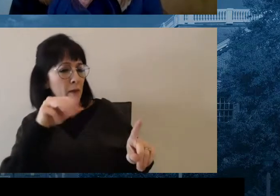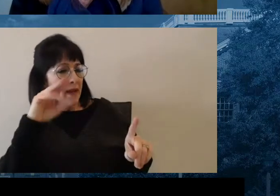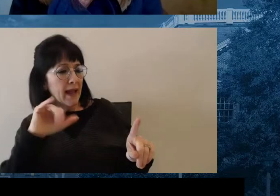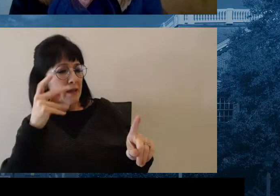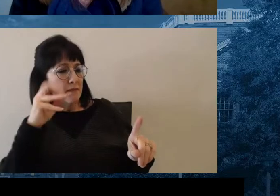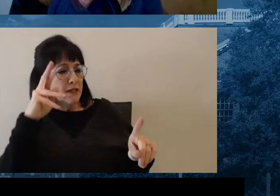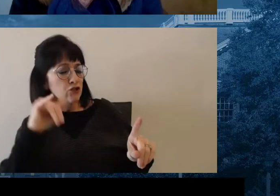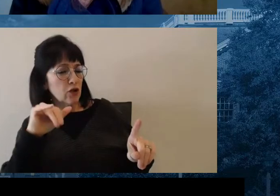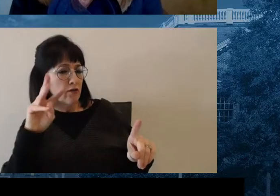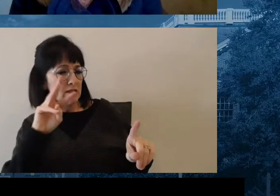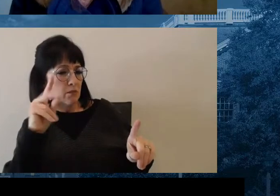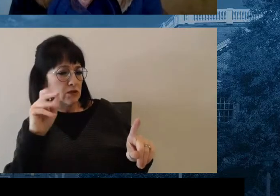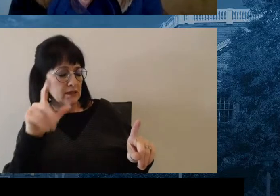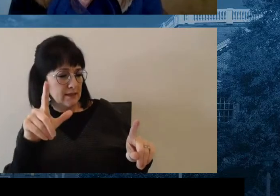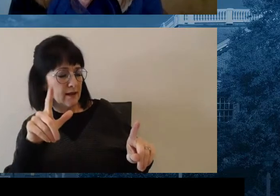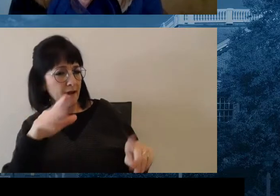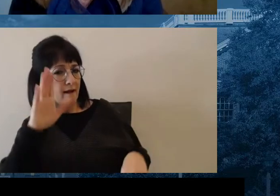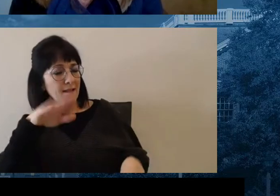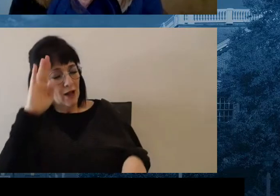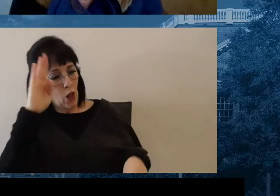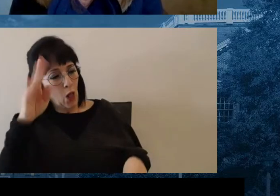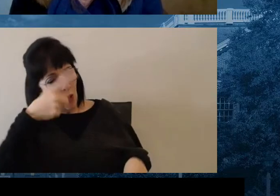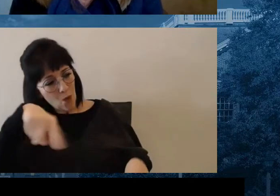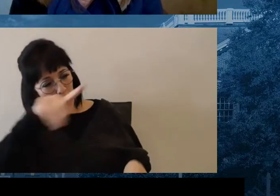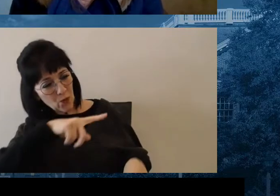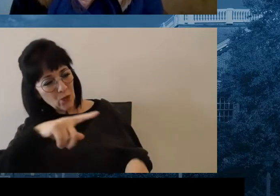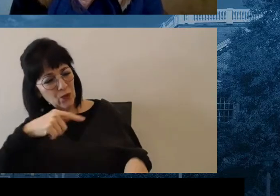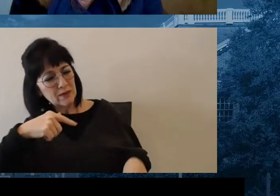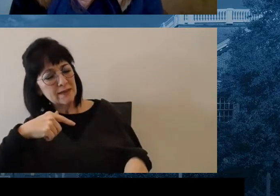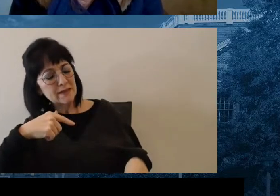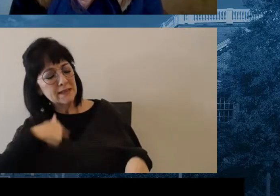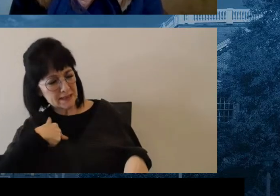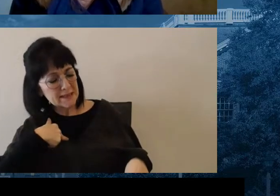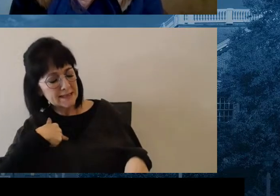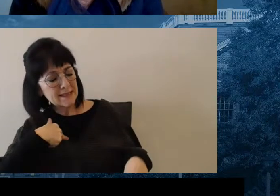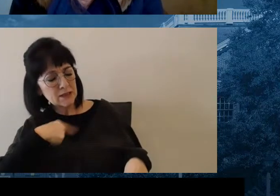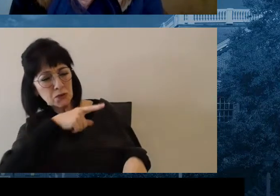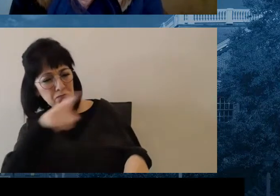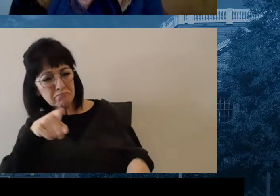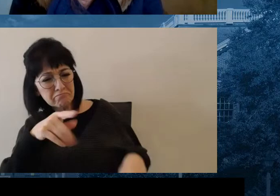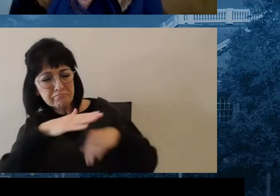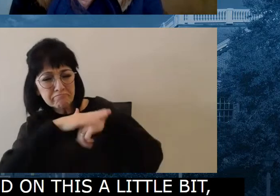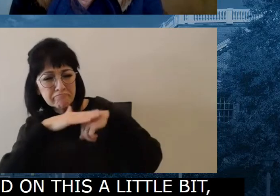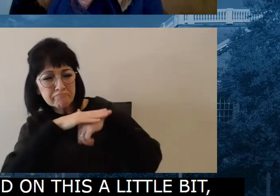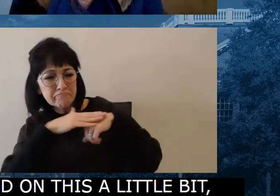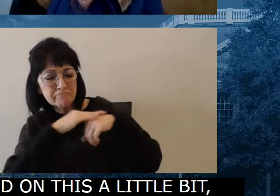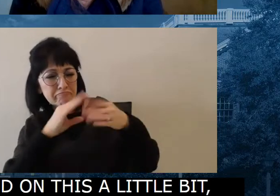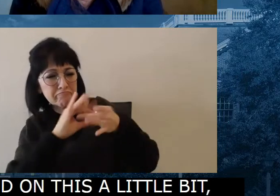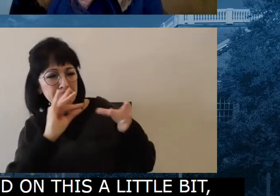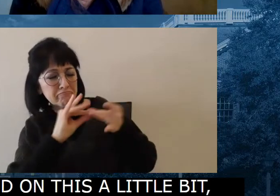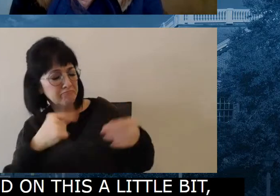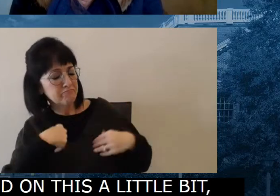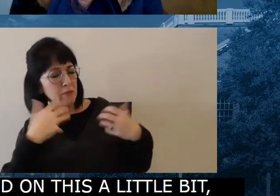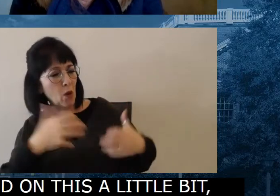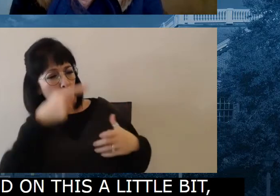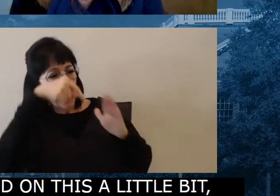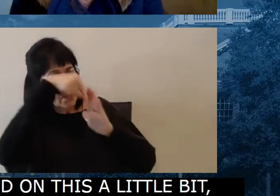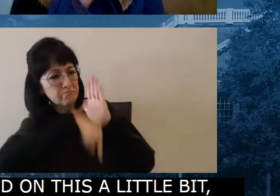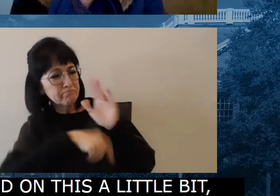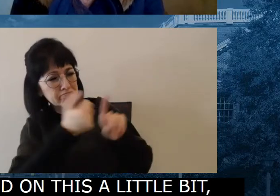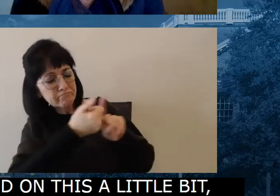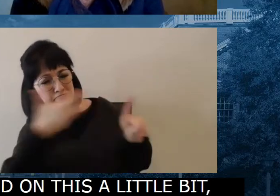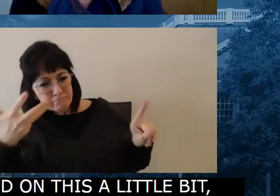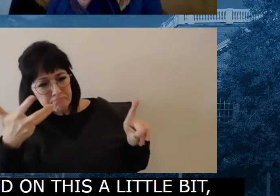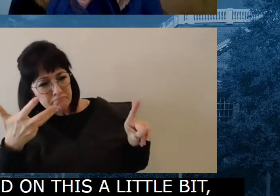Hi, everyone. You touched on this a little bit, but I wanted to try to dive a little bit deeper into it, and it's kind of a 2-part thing. I'm wondering if you're at all concerned about